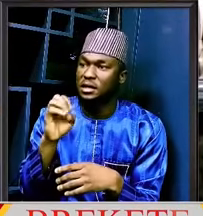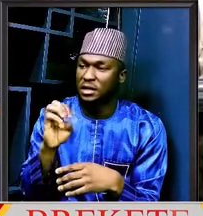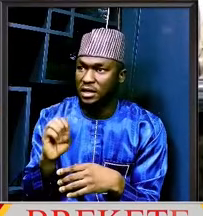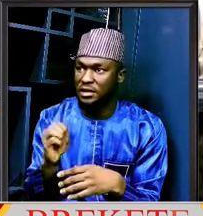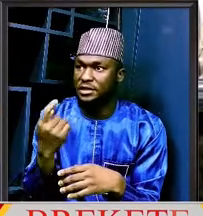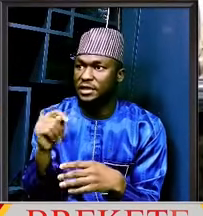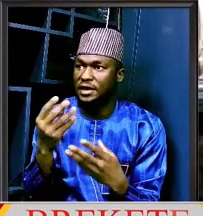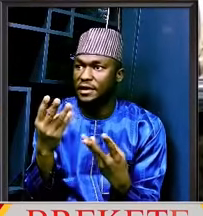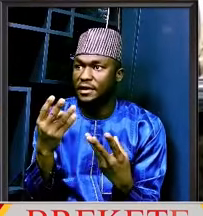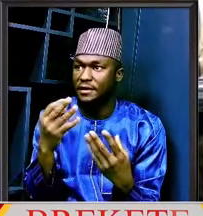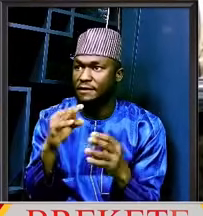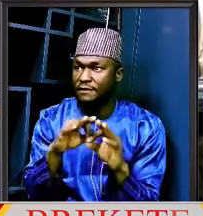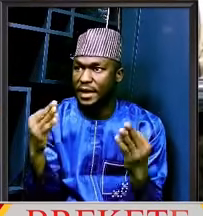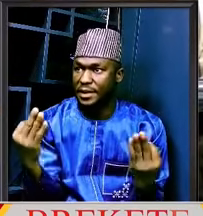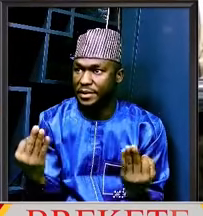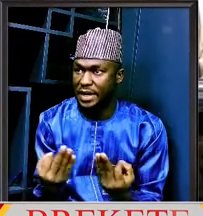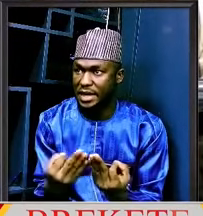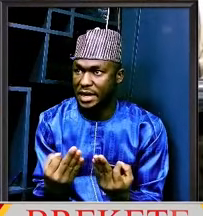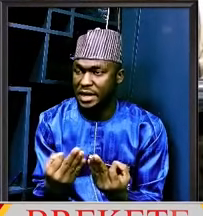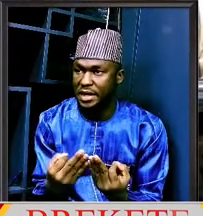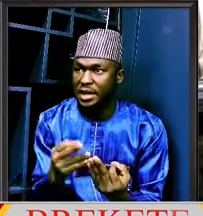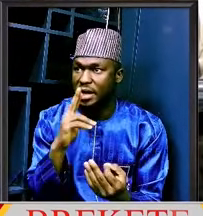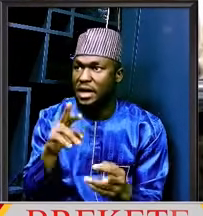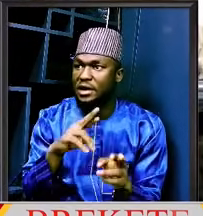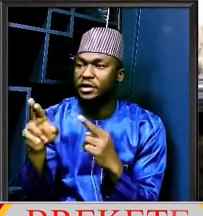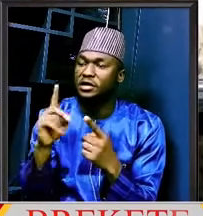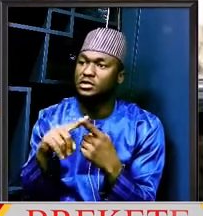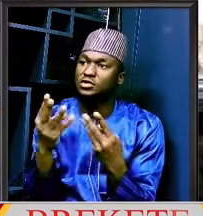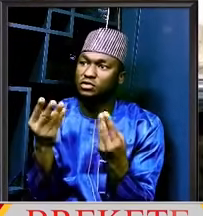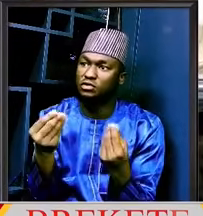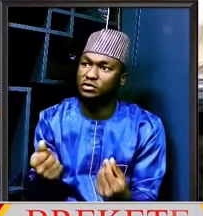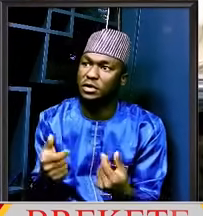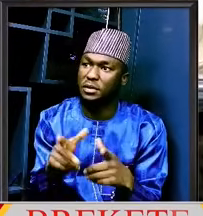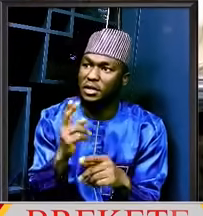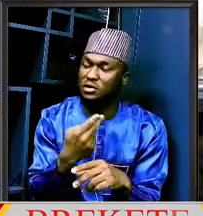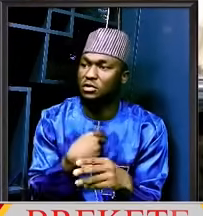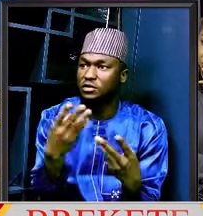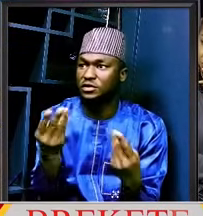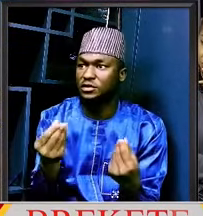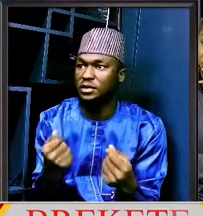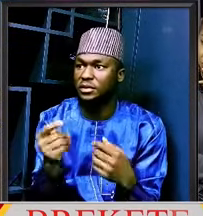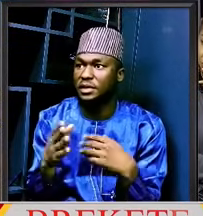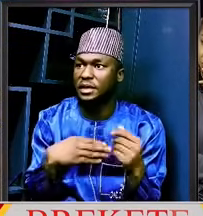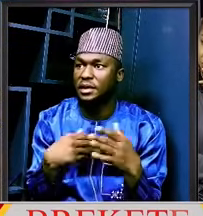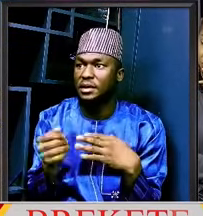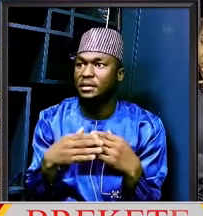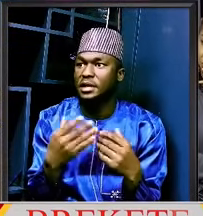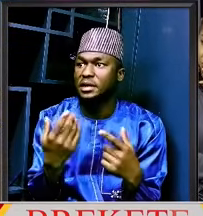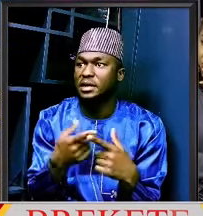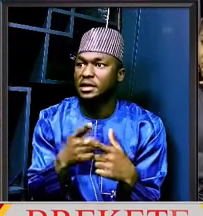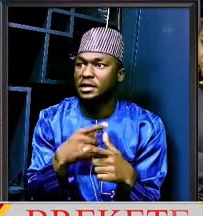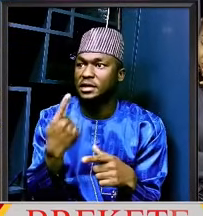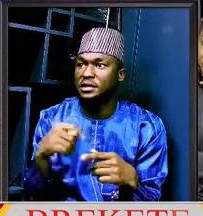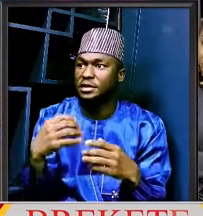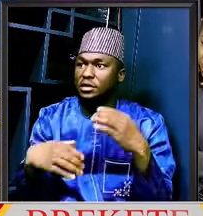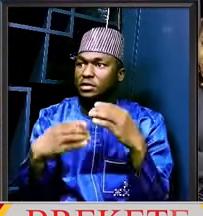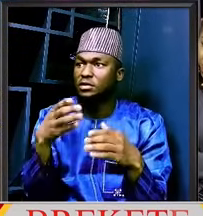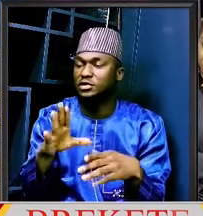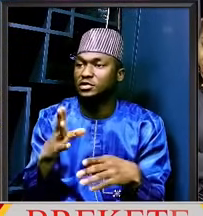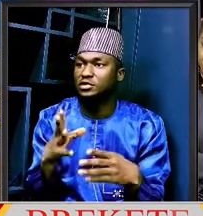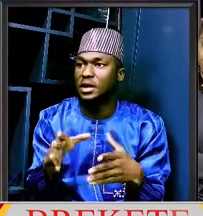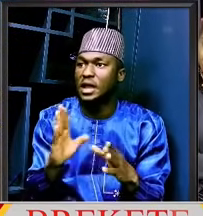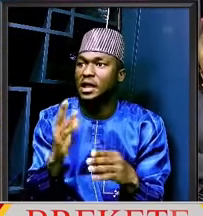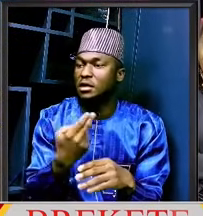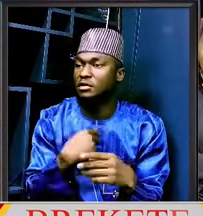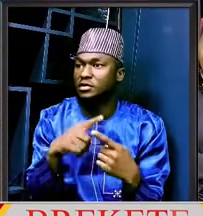family are ready to come and settle. Out of court settlement. Out of court. That they should leave us, we'll come and settle. So the court should just allow us, we'll settle.